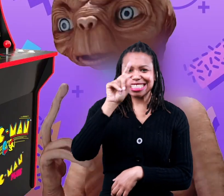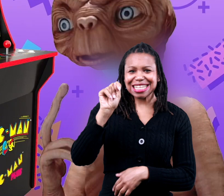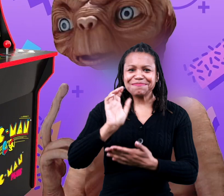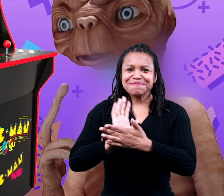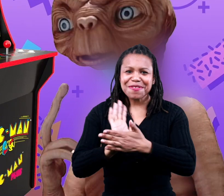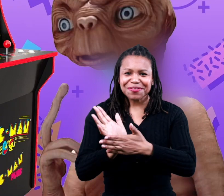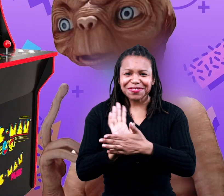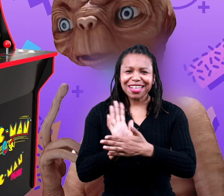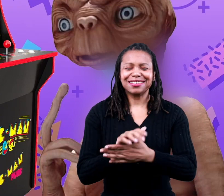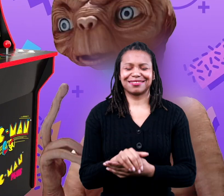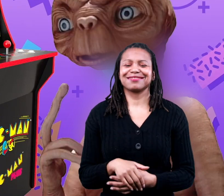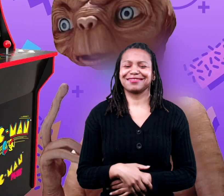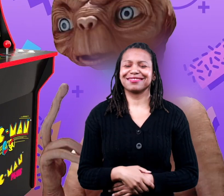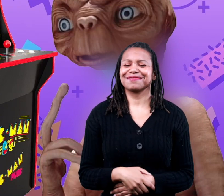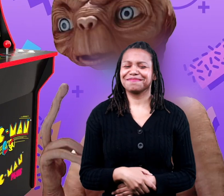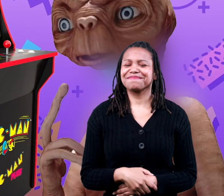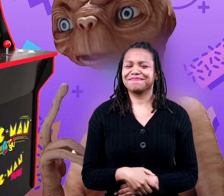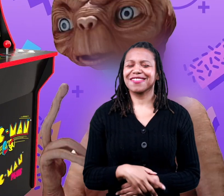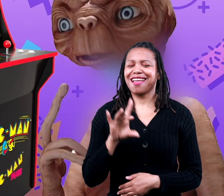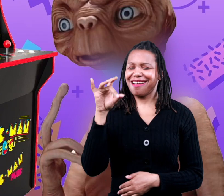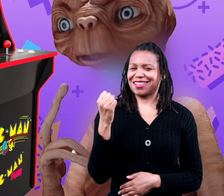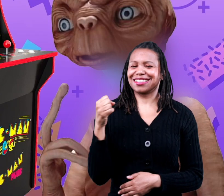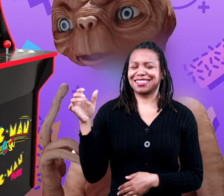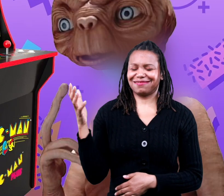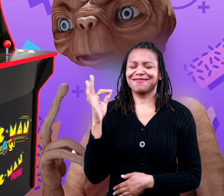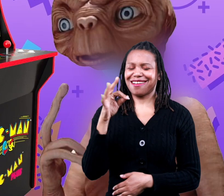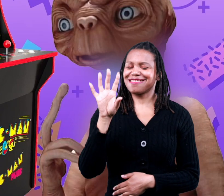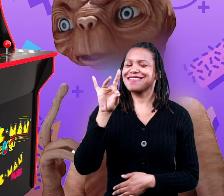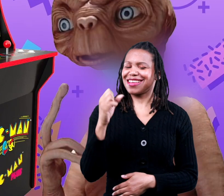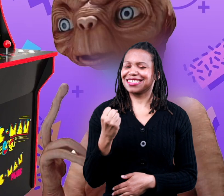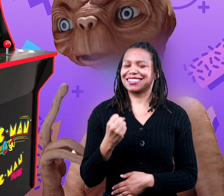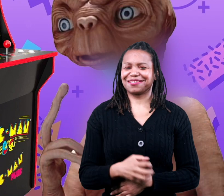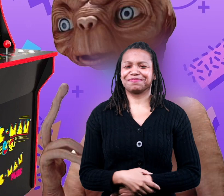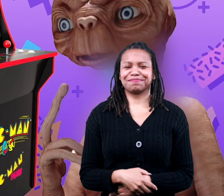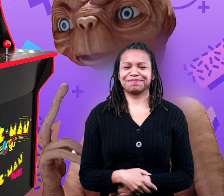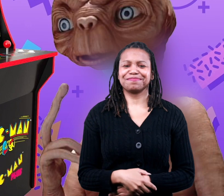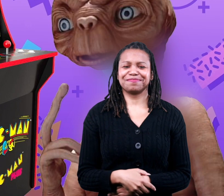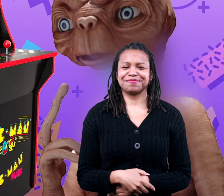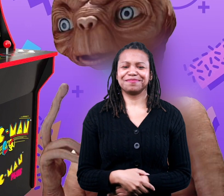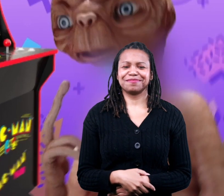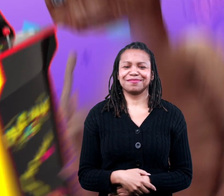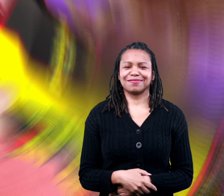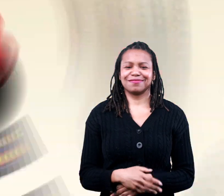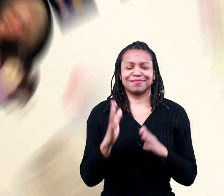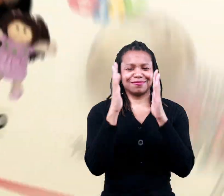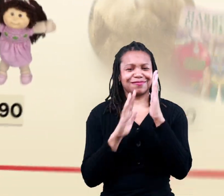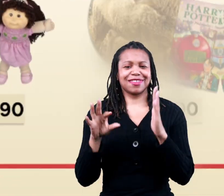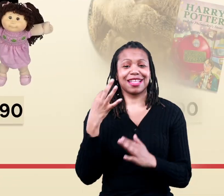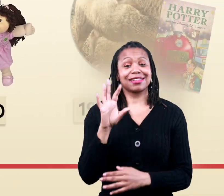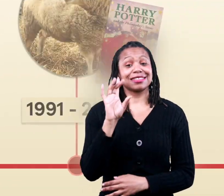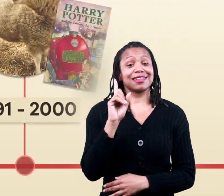movie E.T. all made their first appearance in the 1980s.